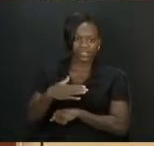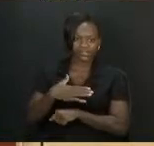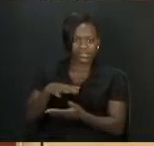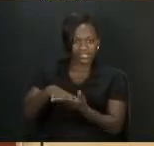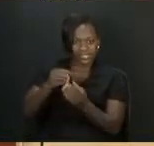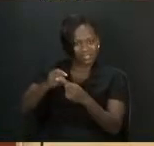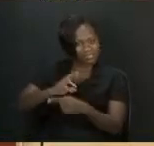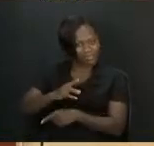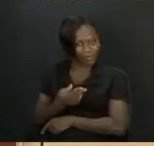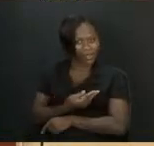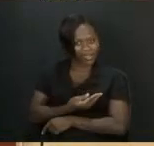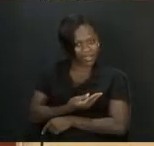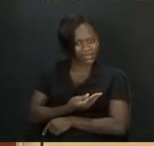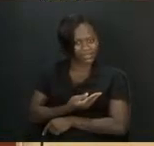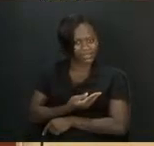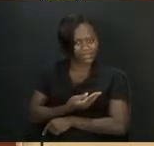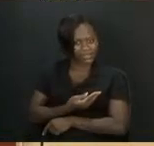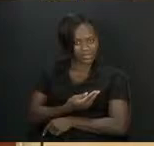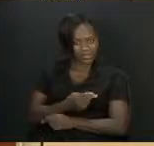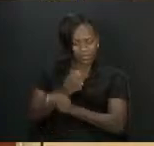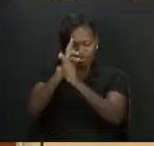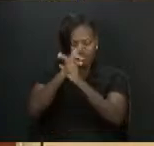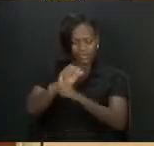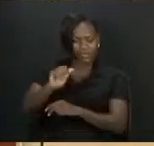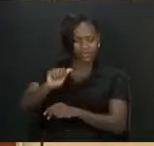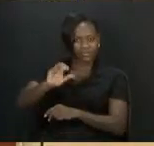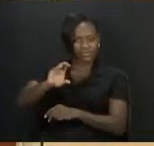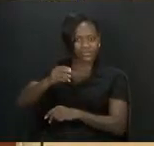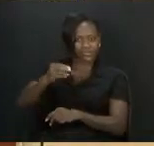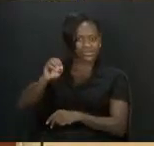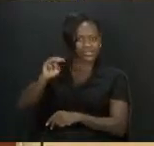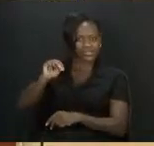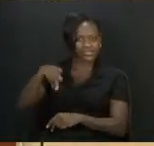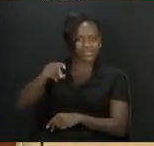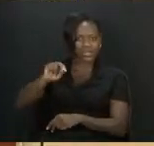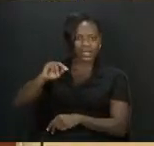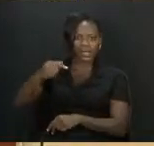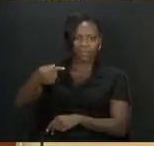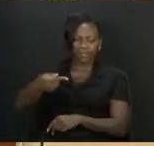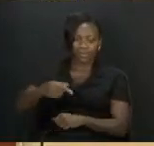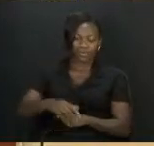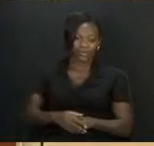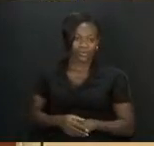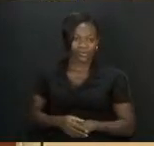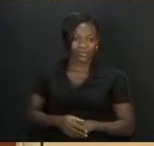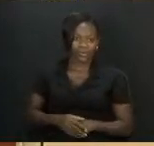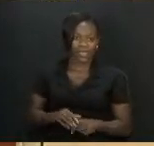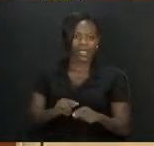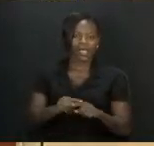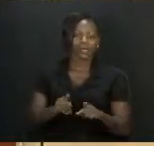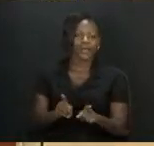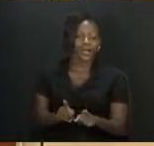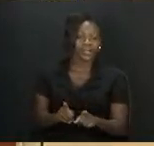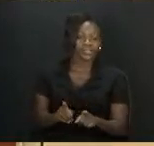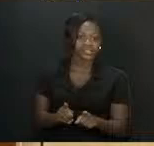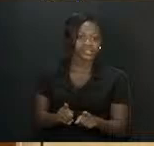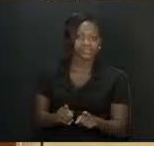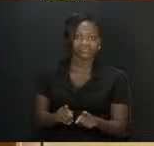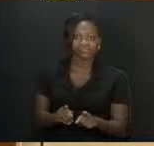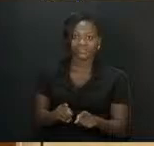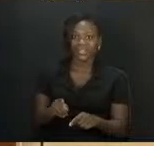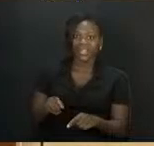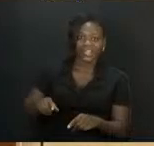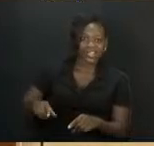us. Honorable Champo, probably take a cue from us. So that, but seriously, Speaker, this delay